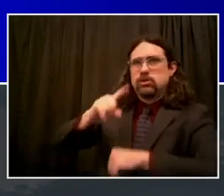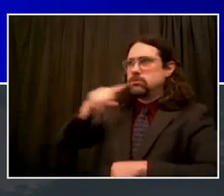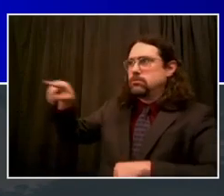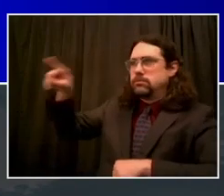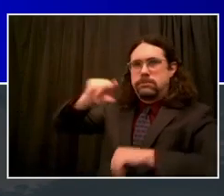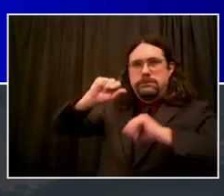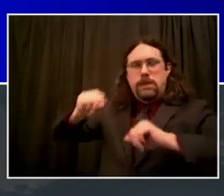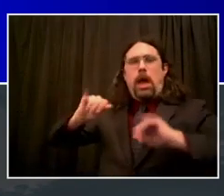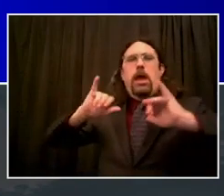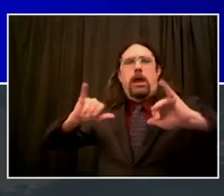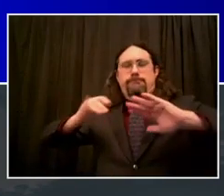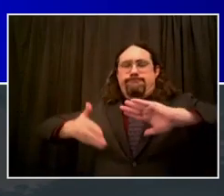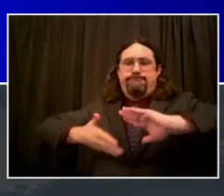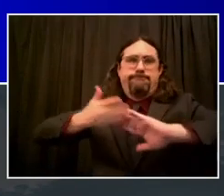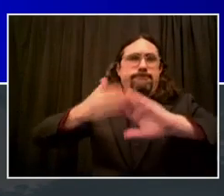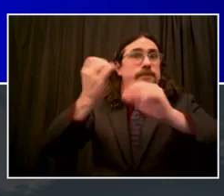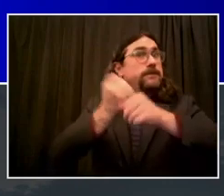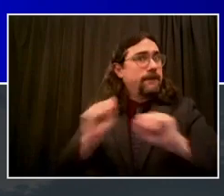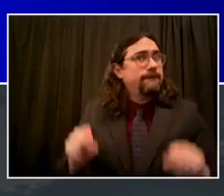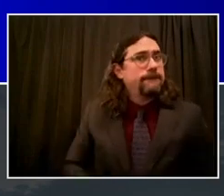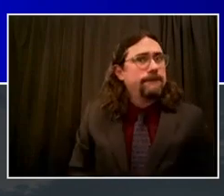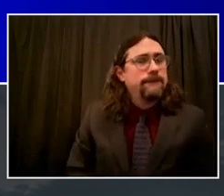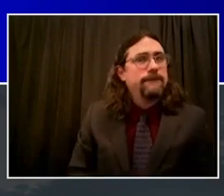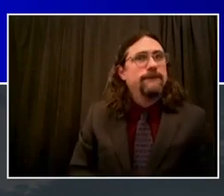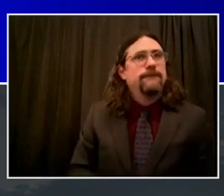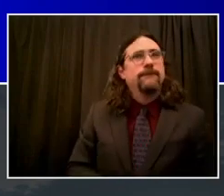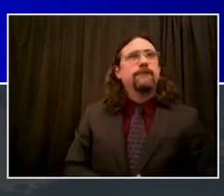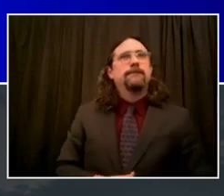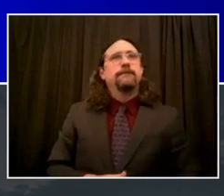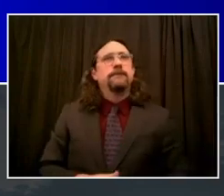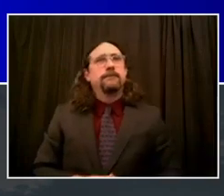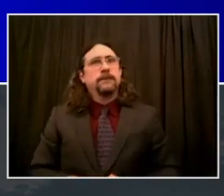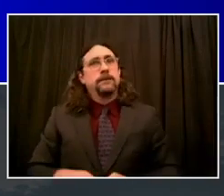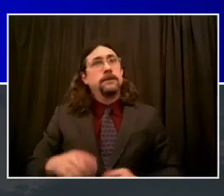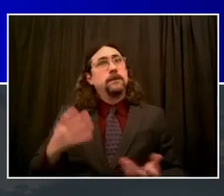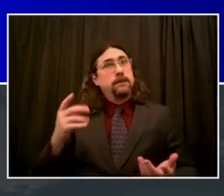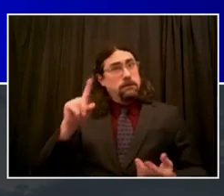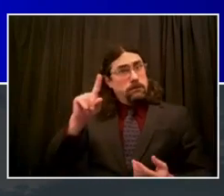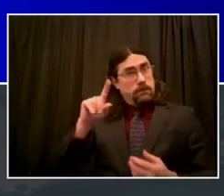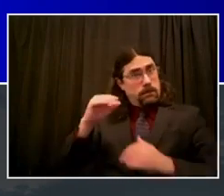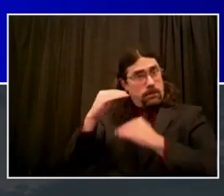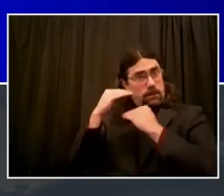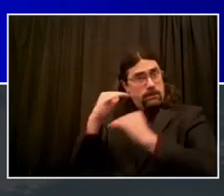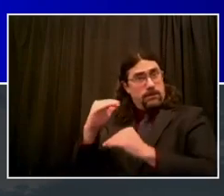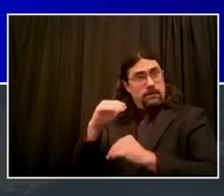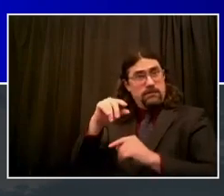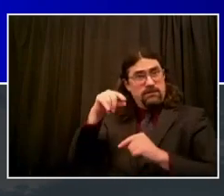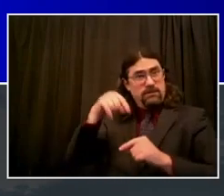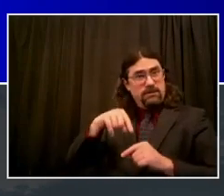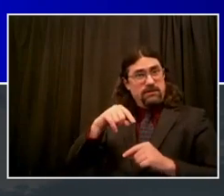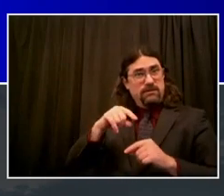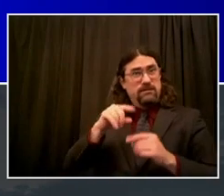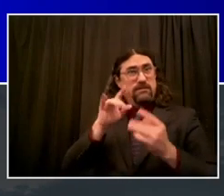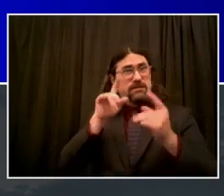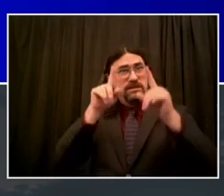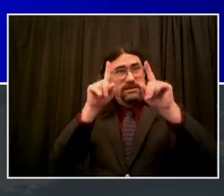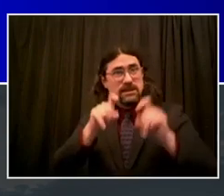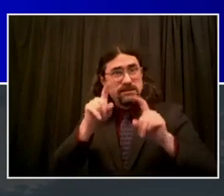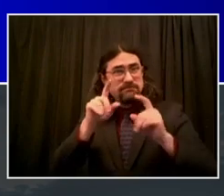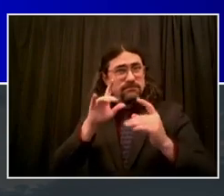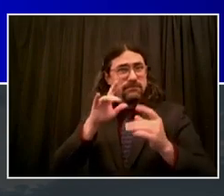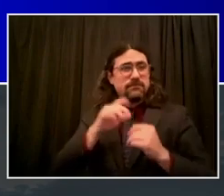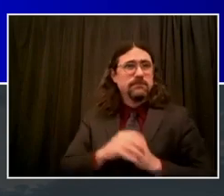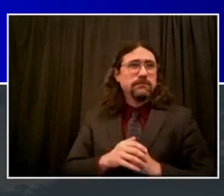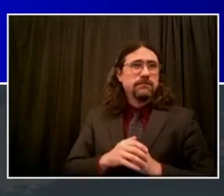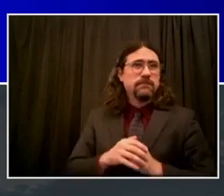and that signage and those bigger efforts with unions, but we also want any working person who needs help to know they